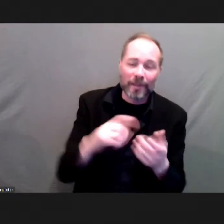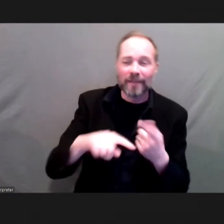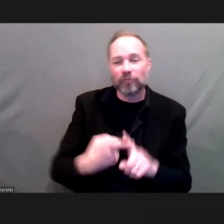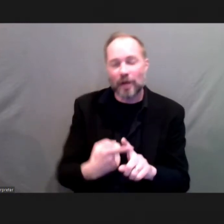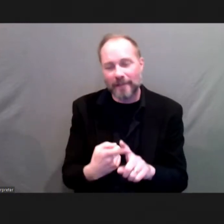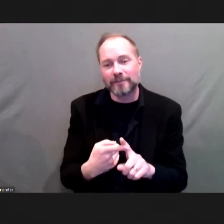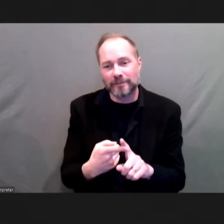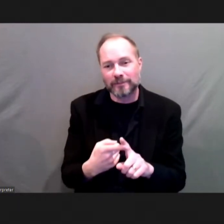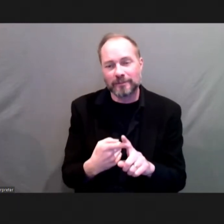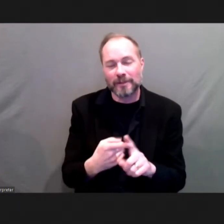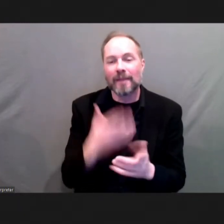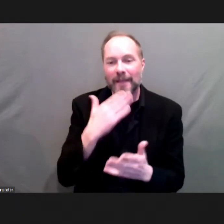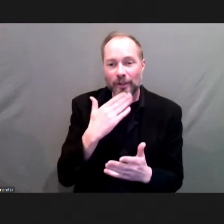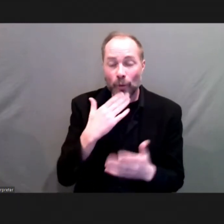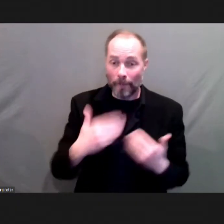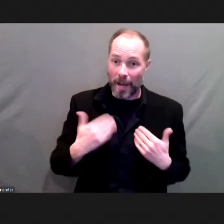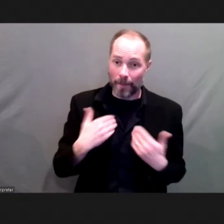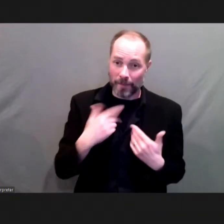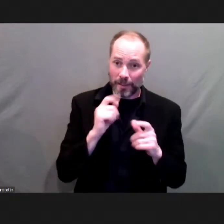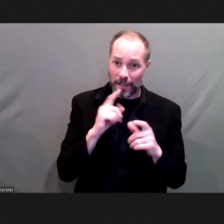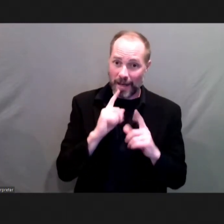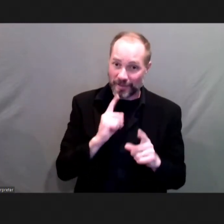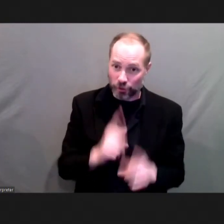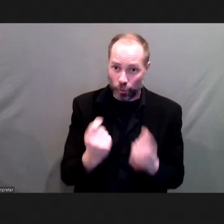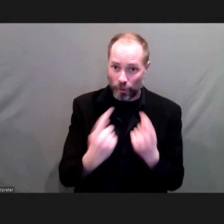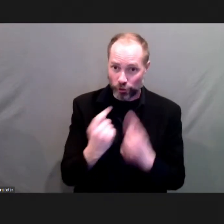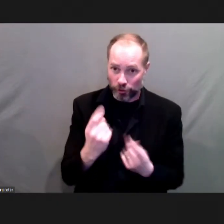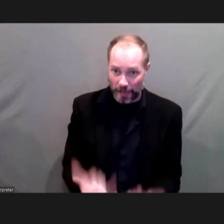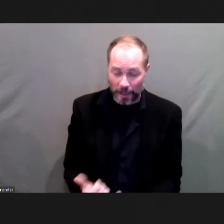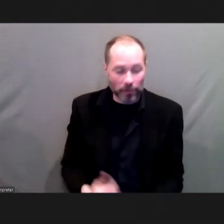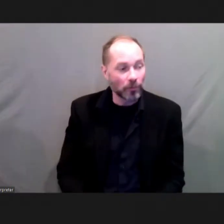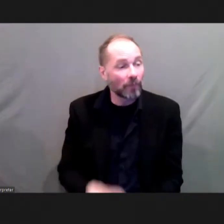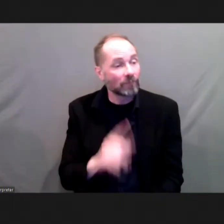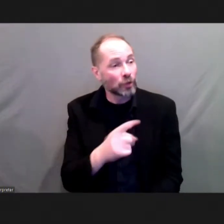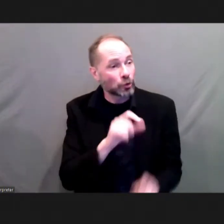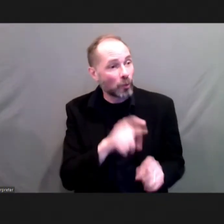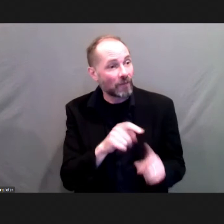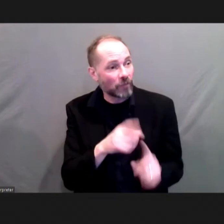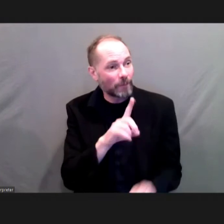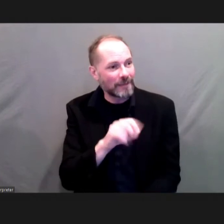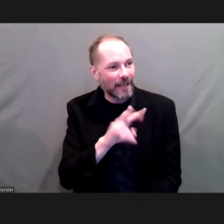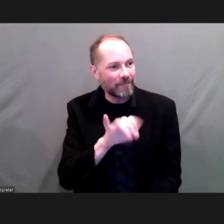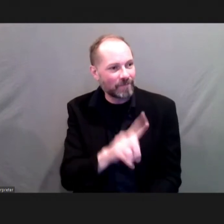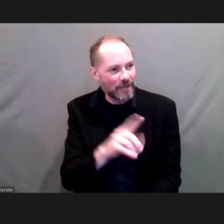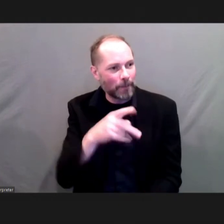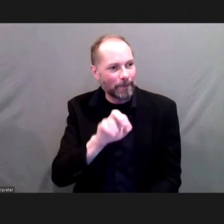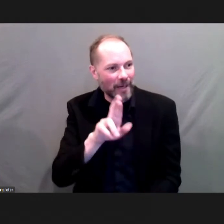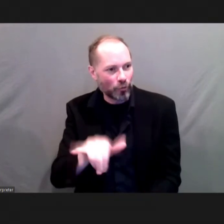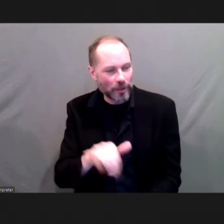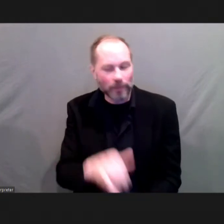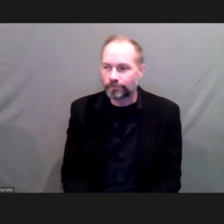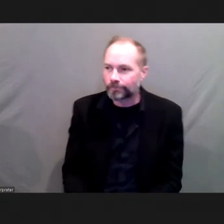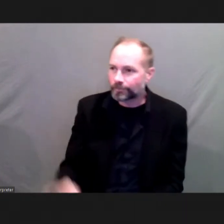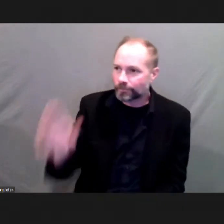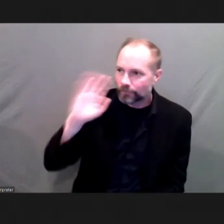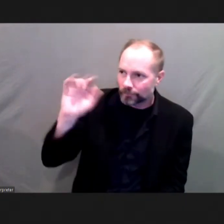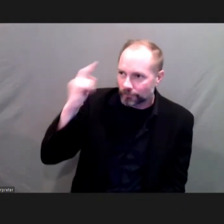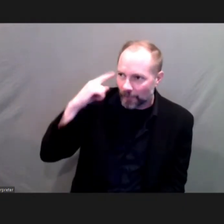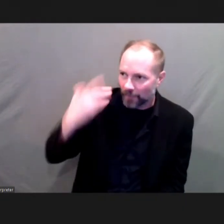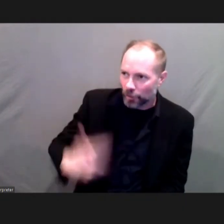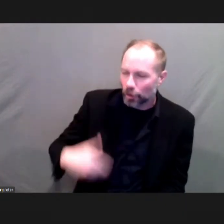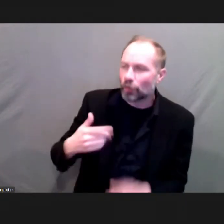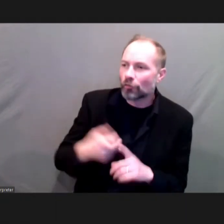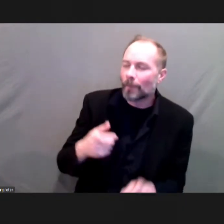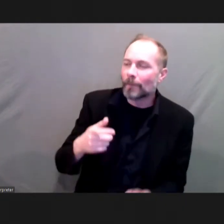happy to take some questions. First question is from David Perry. Go ahead, David. Hi, Governor Dave Perry from Sentinel,